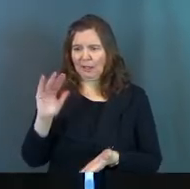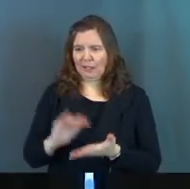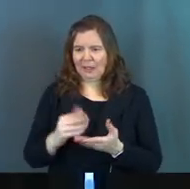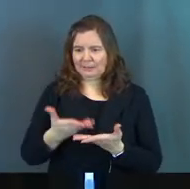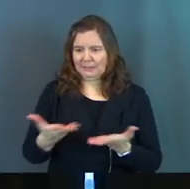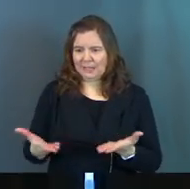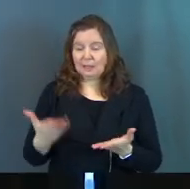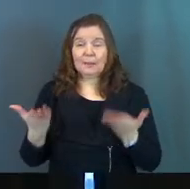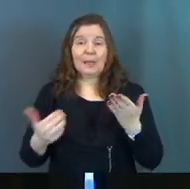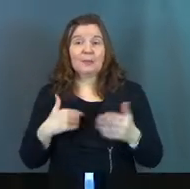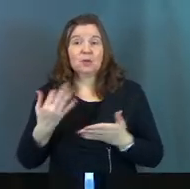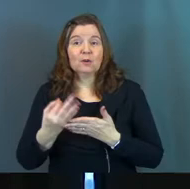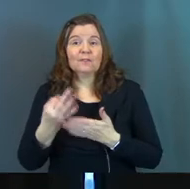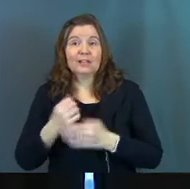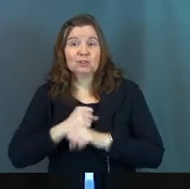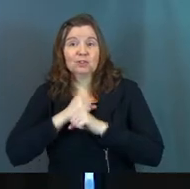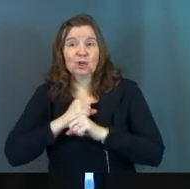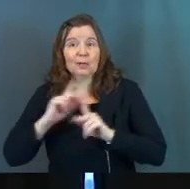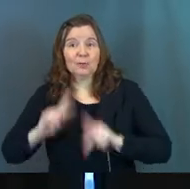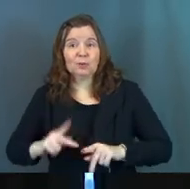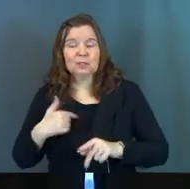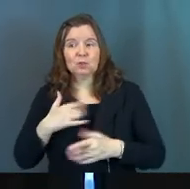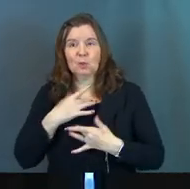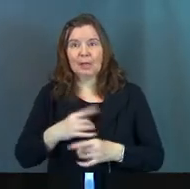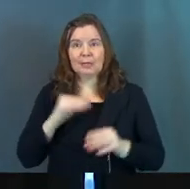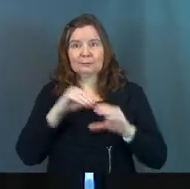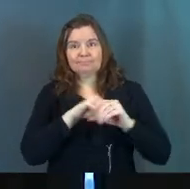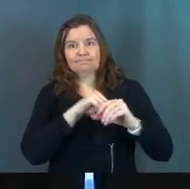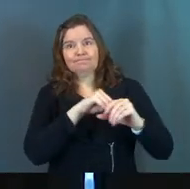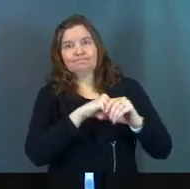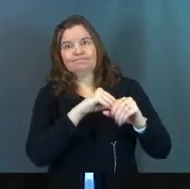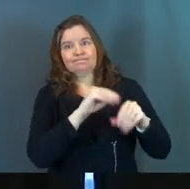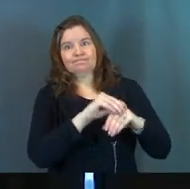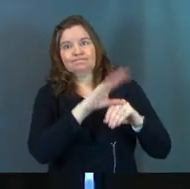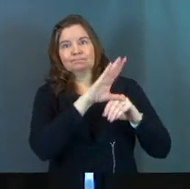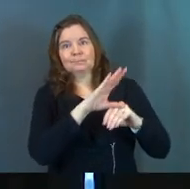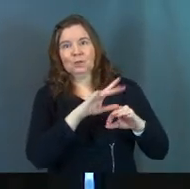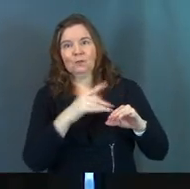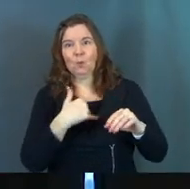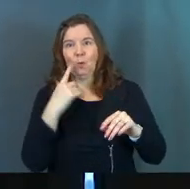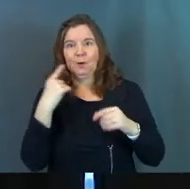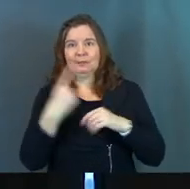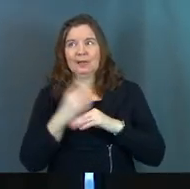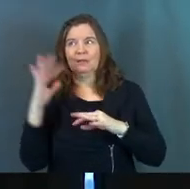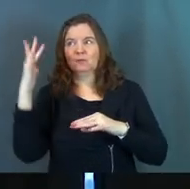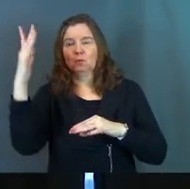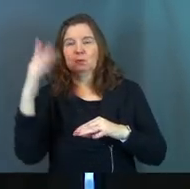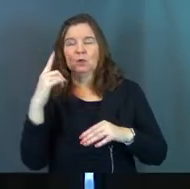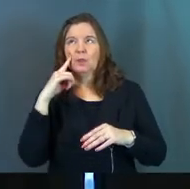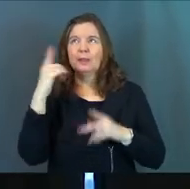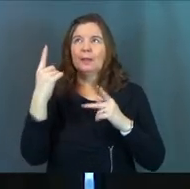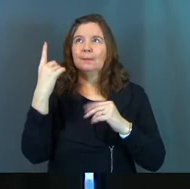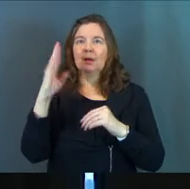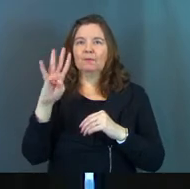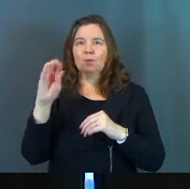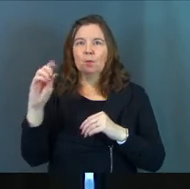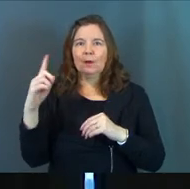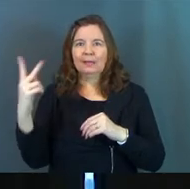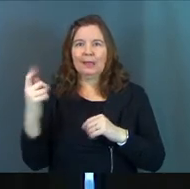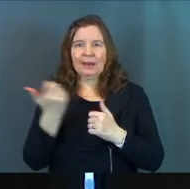fewer possessions? Like maybe you're a financial security person and you like to put the money away for a rainy day and you're thinking about your 401k and all that kind of